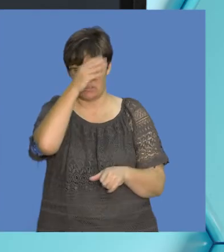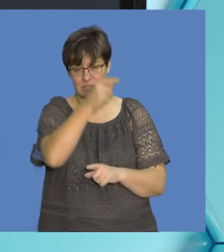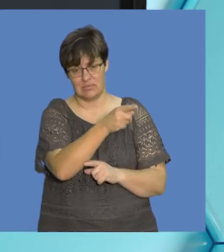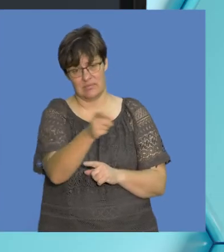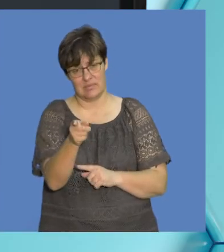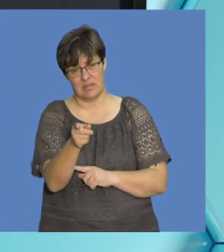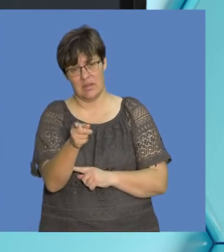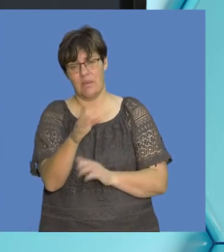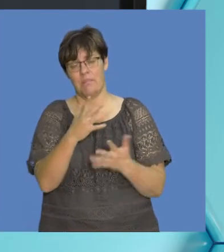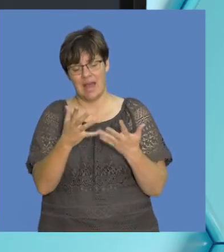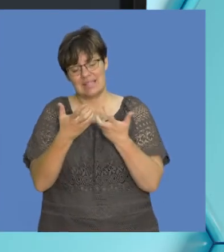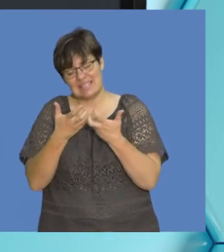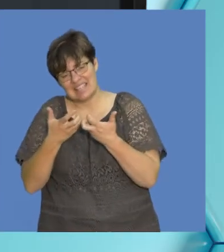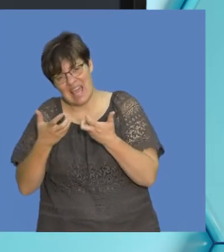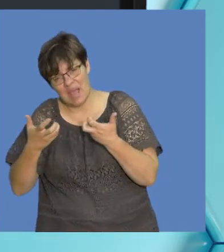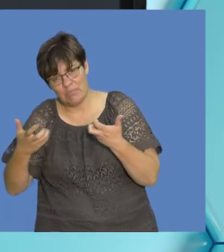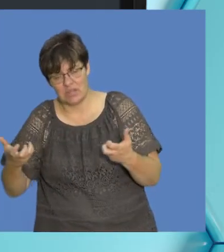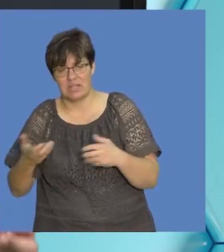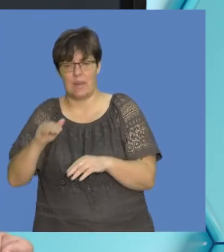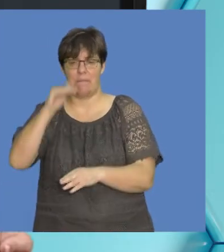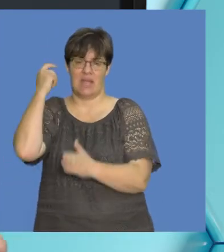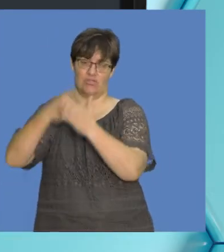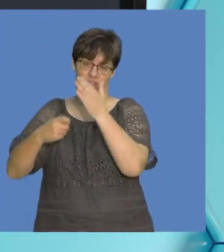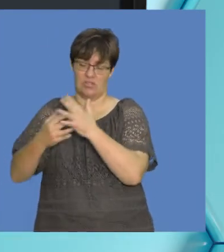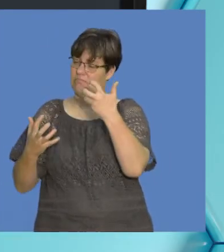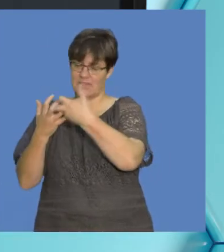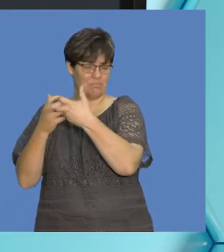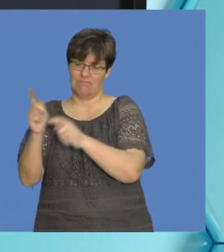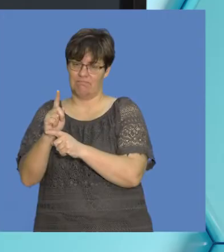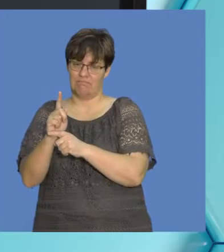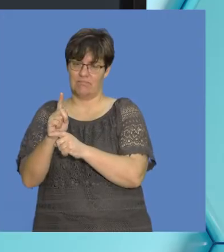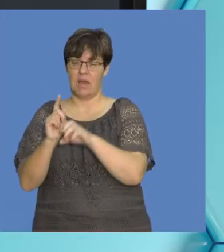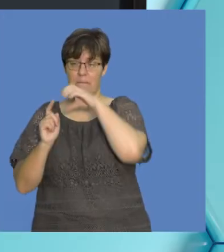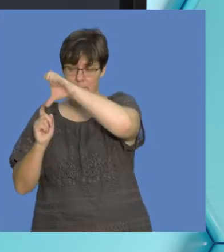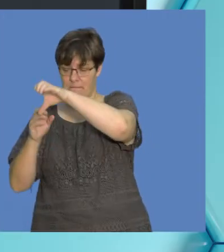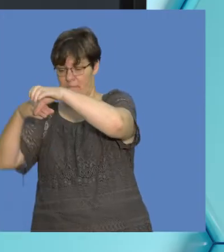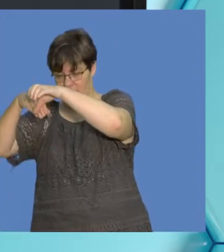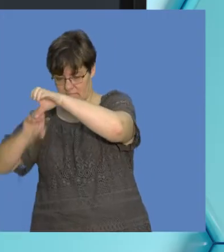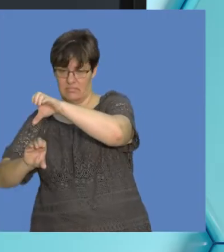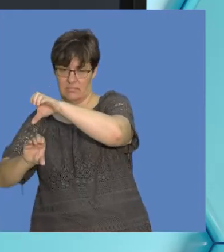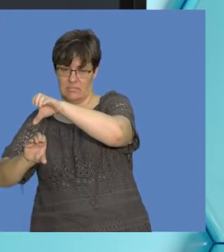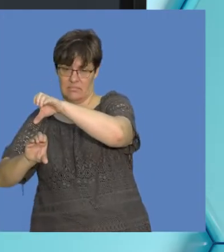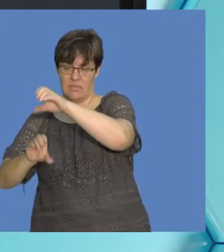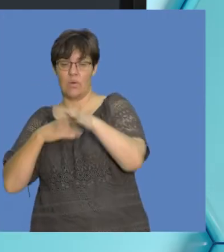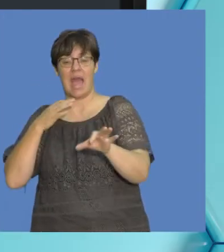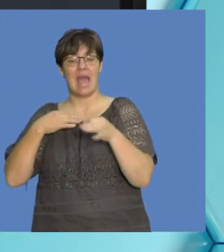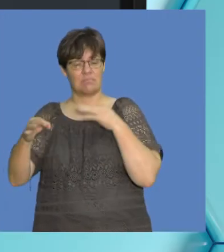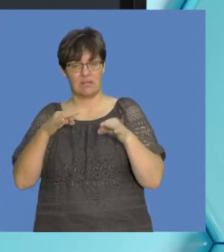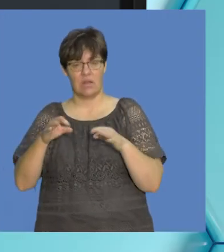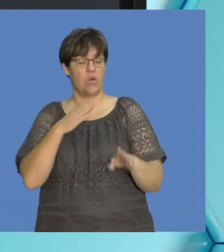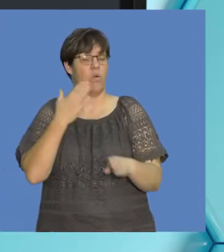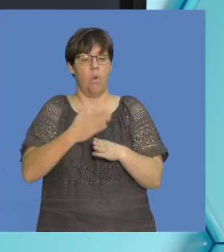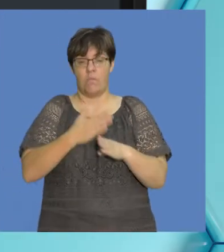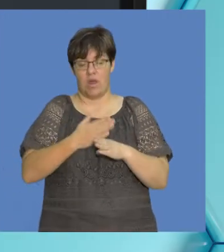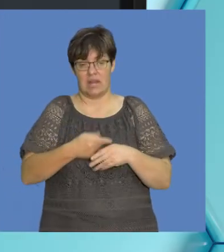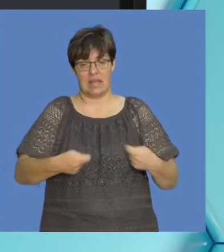keep it separate from bank charges. It's a standalone item. And I explained to you, it's not an operating